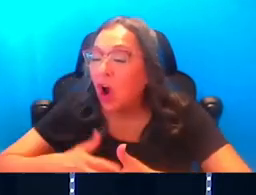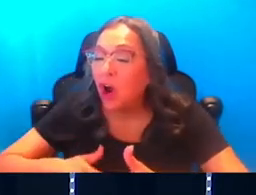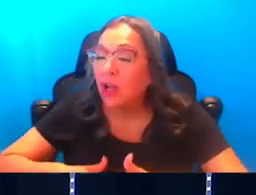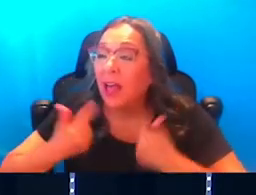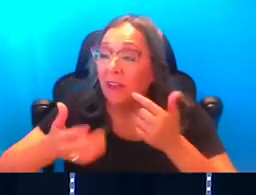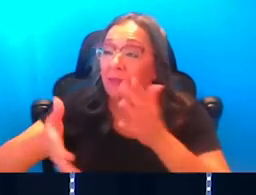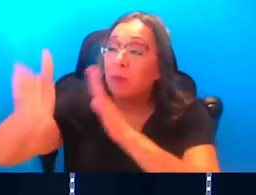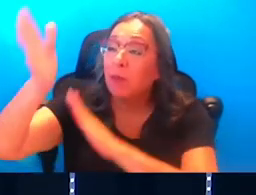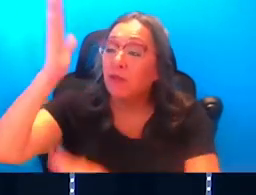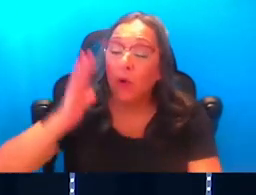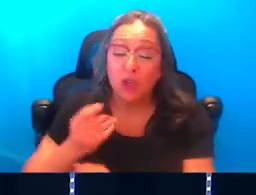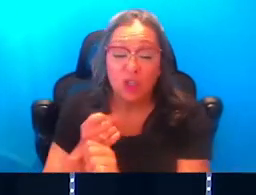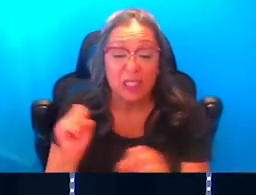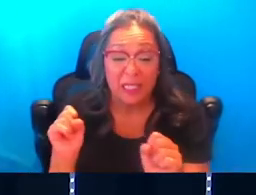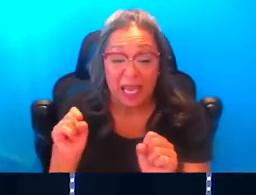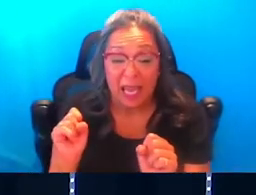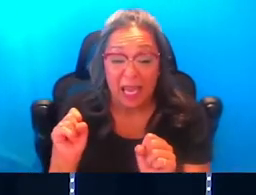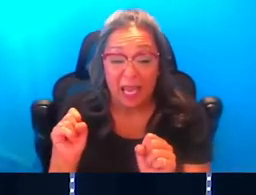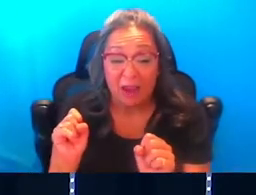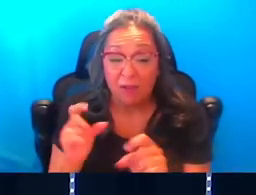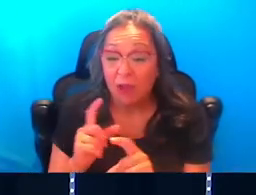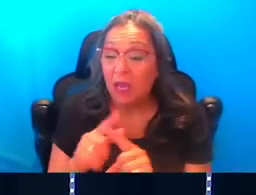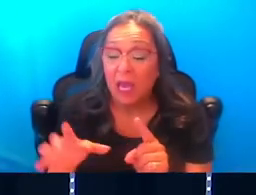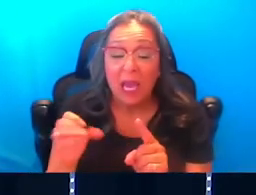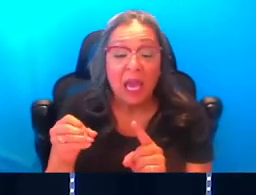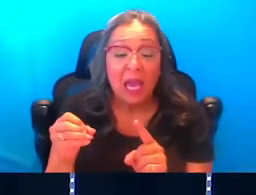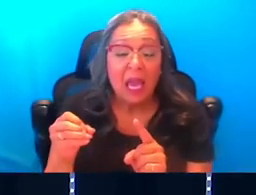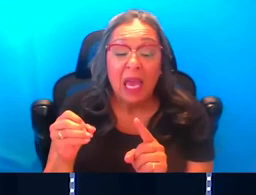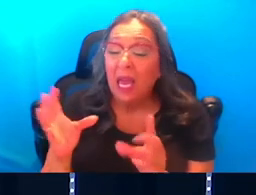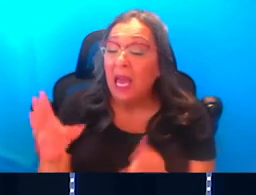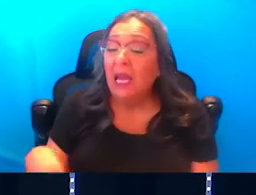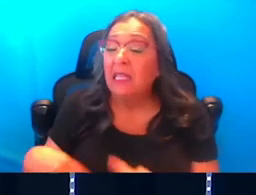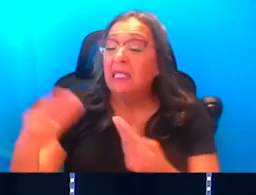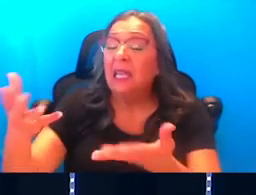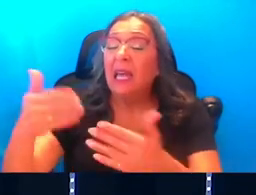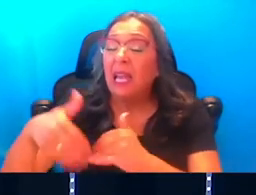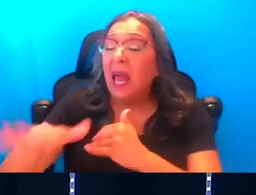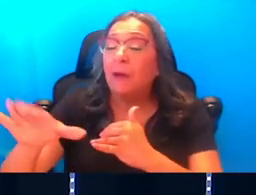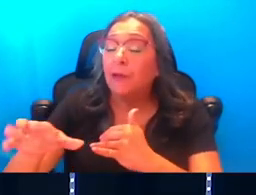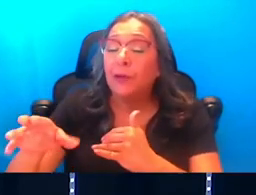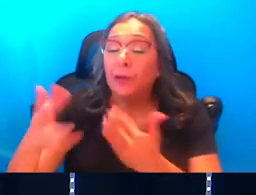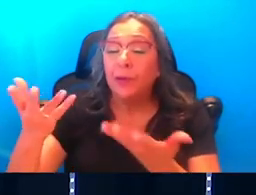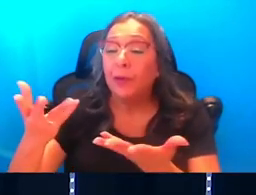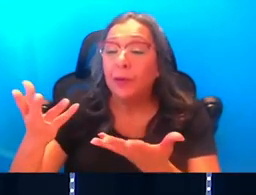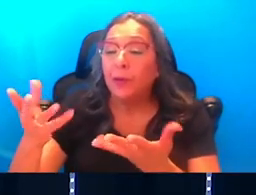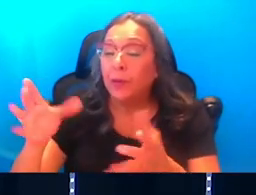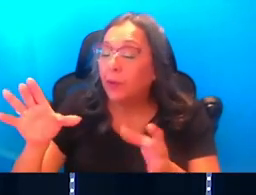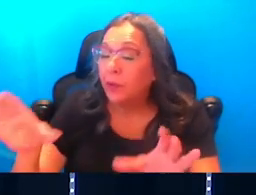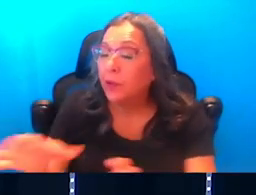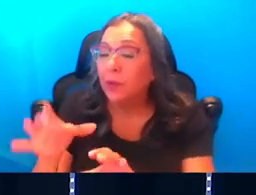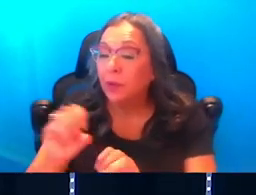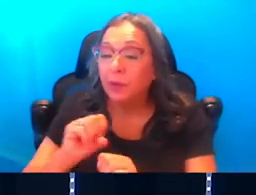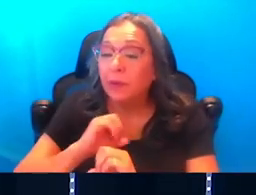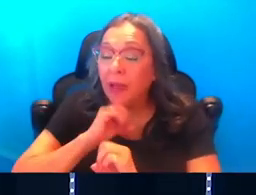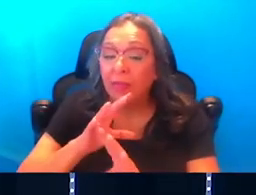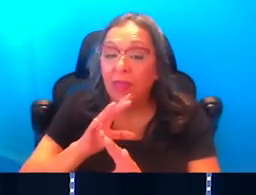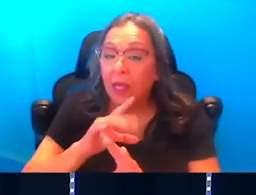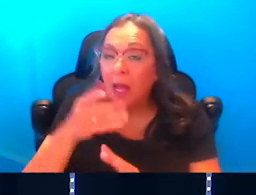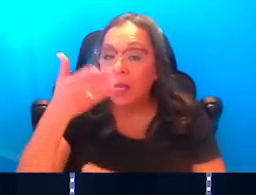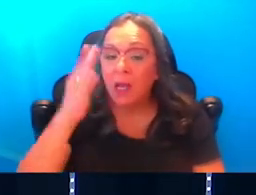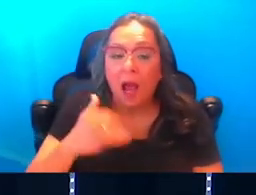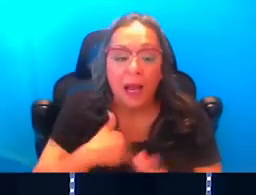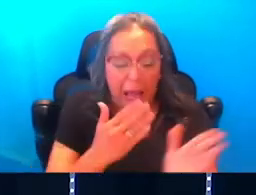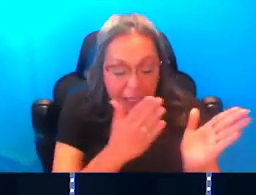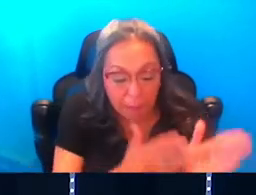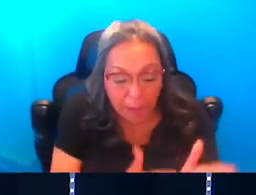not just saved and then launched at some kind of neutral spiritual experience. No, God's got lots for her. Right? It's like, I